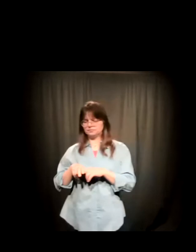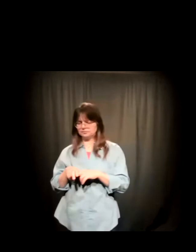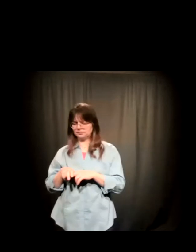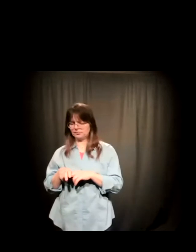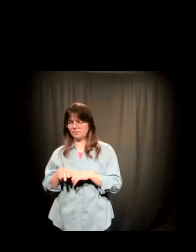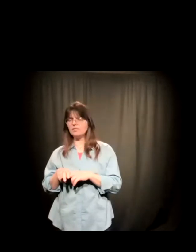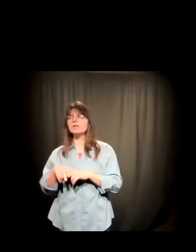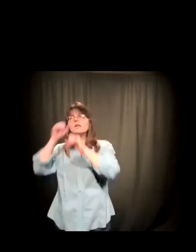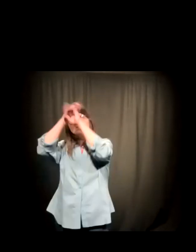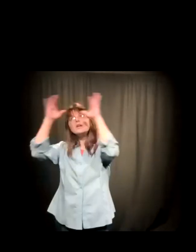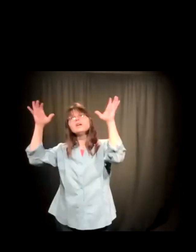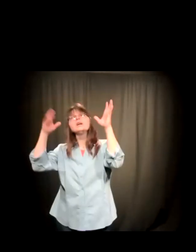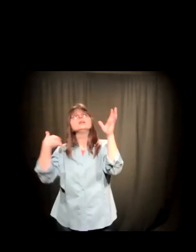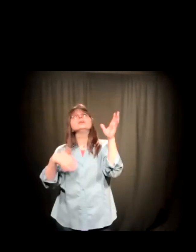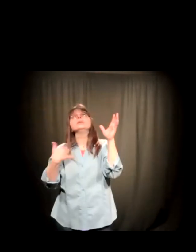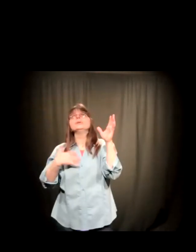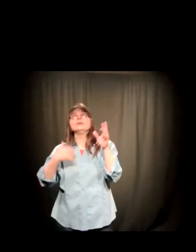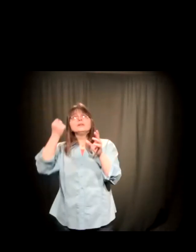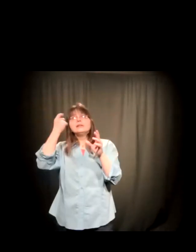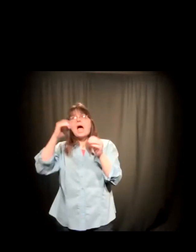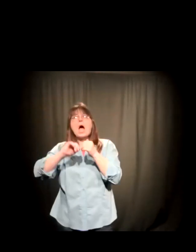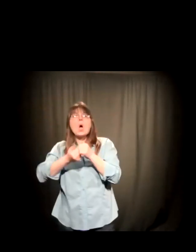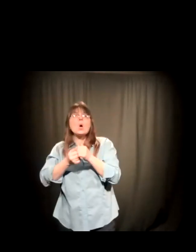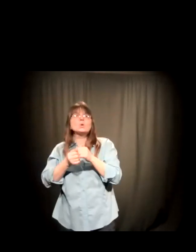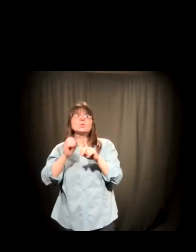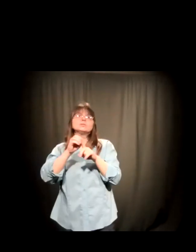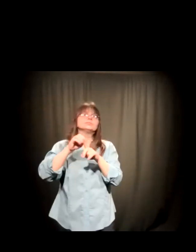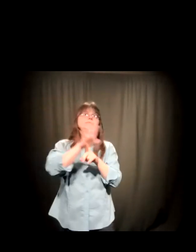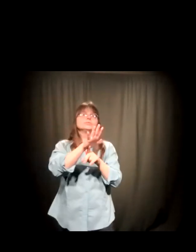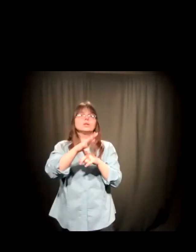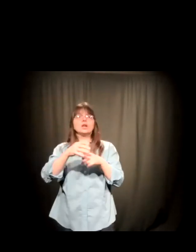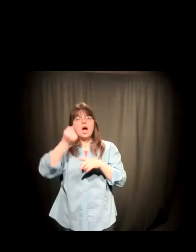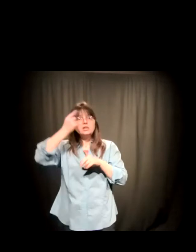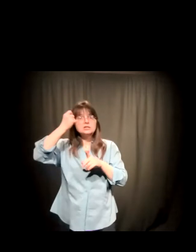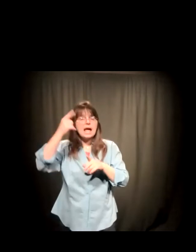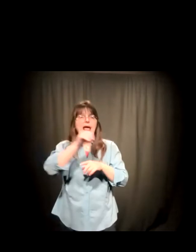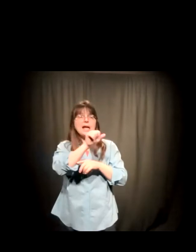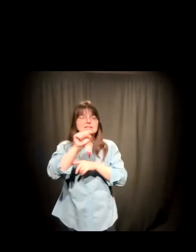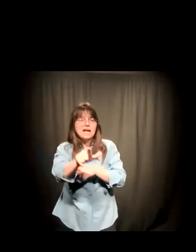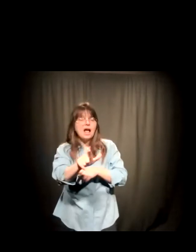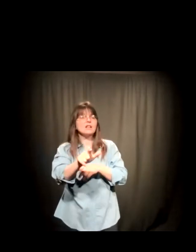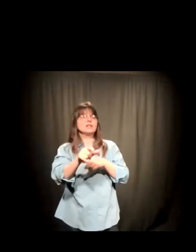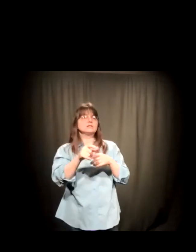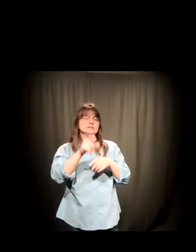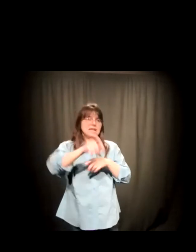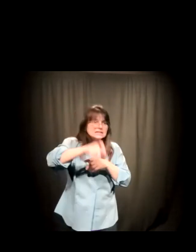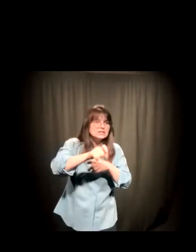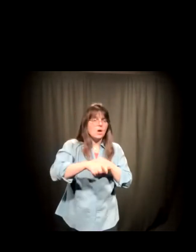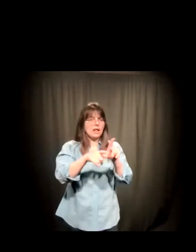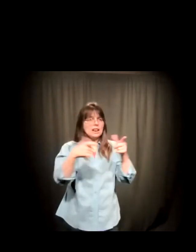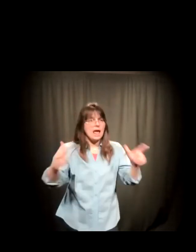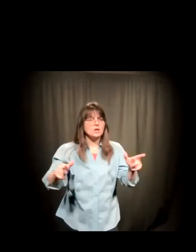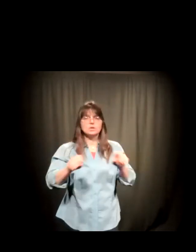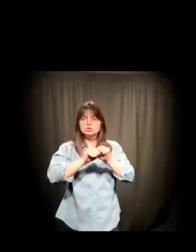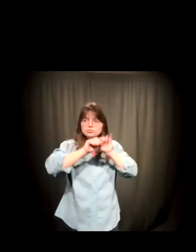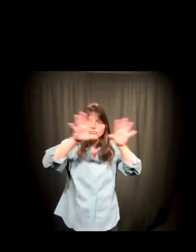in a widespread understanding of ASL as a dignified and necessary language, deaf culture and deaf lives